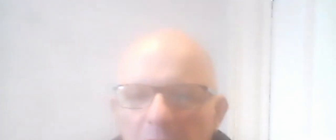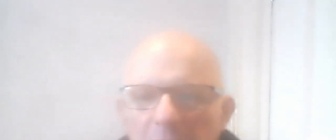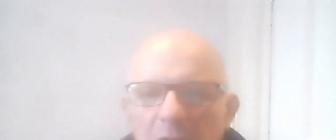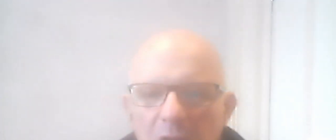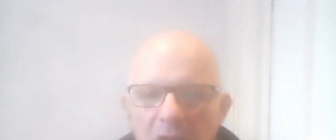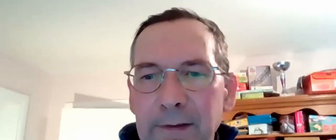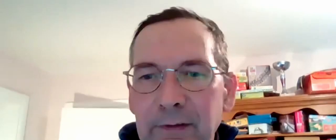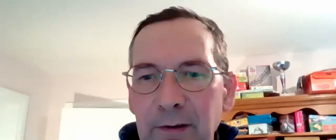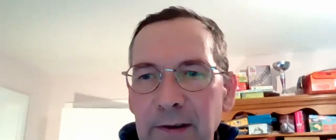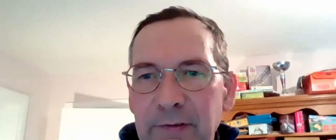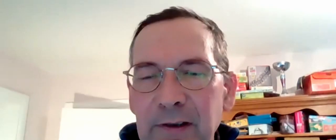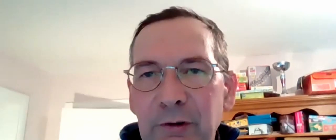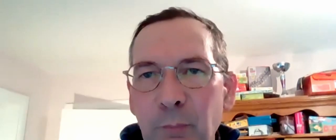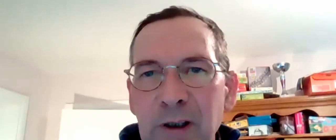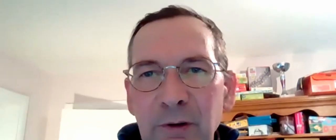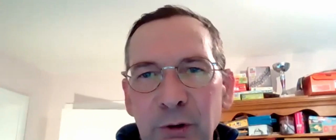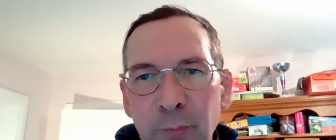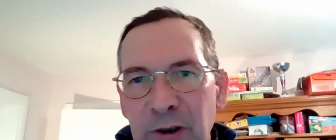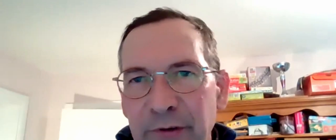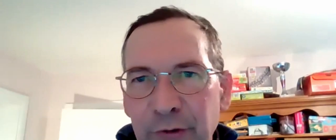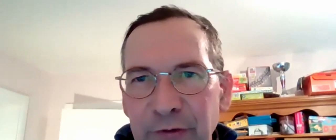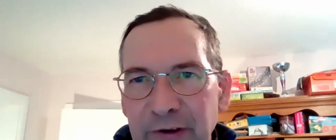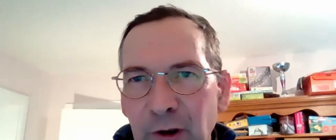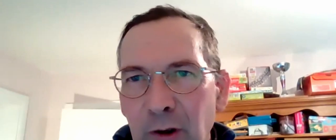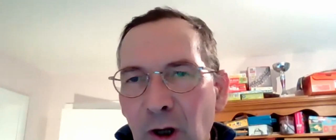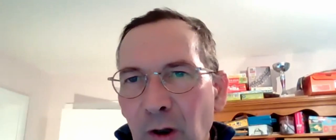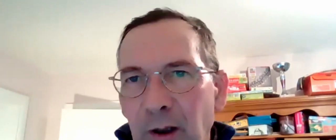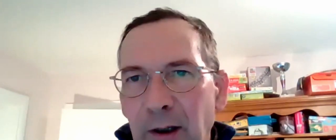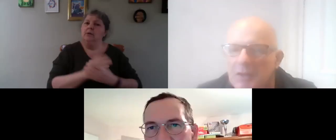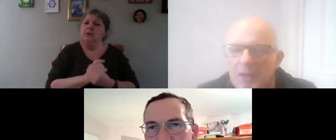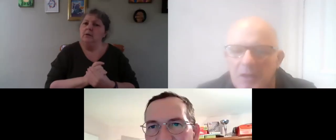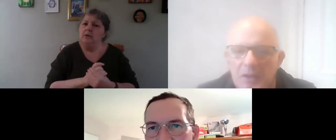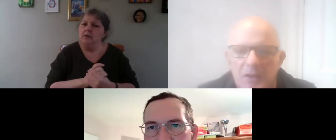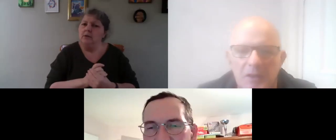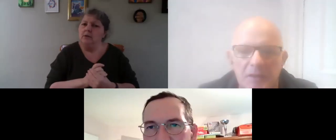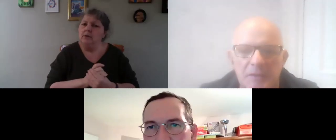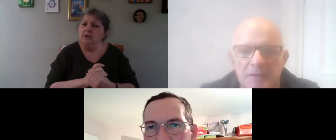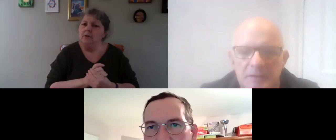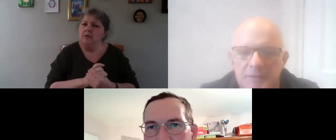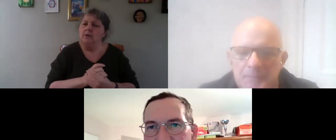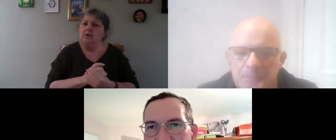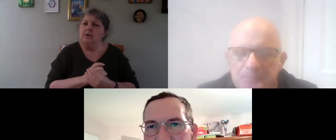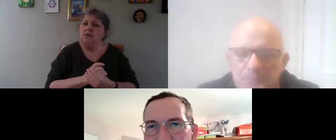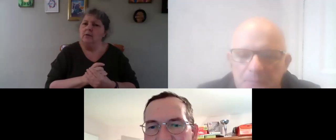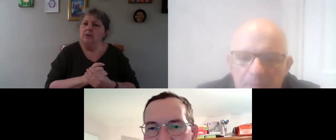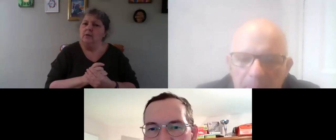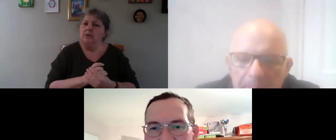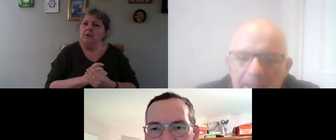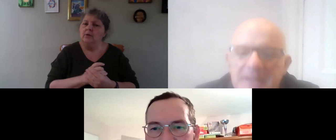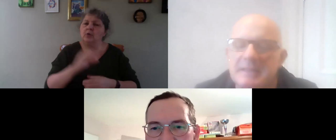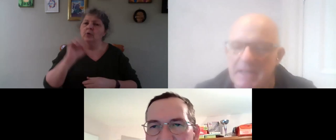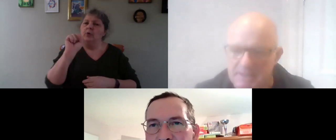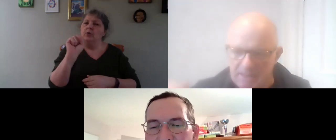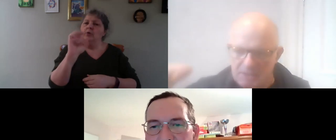what height is you know the builder's trusses or scaffold another scaffold